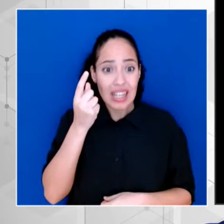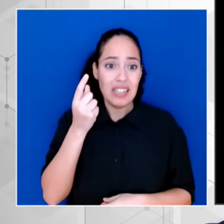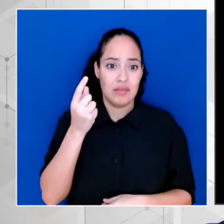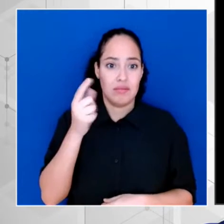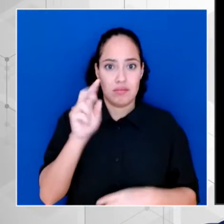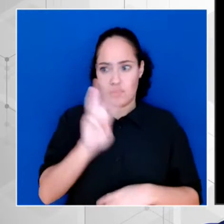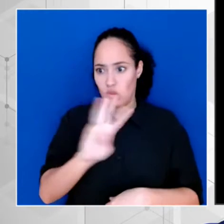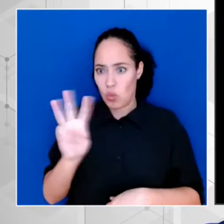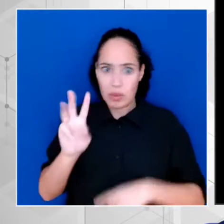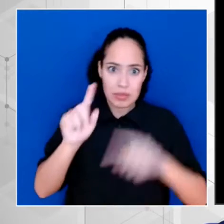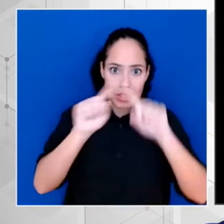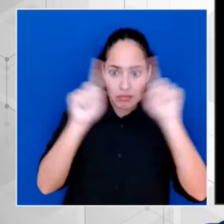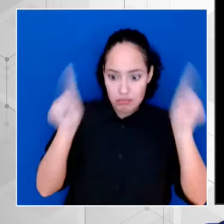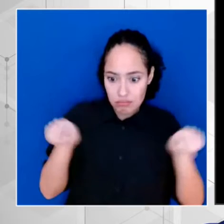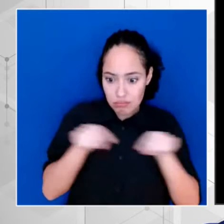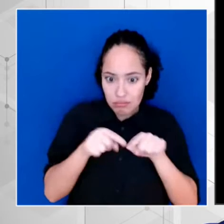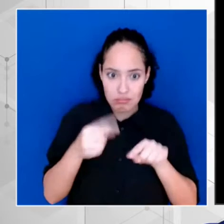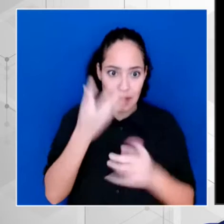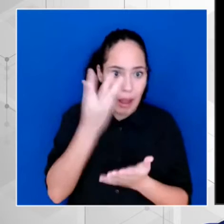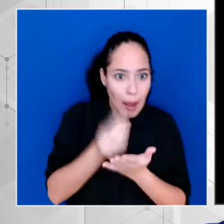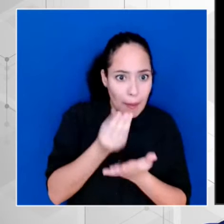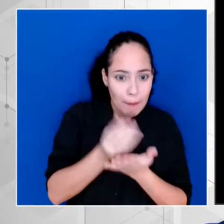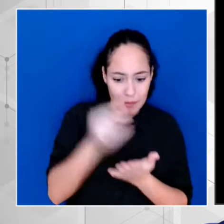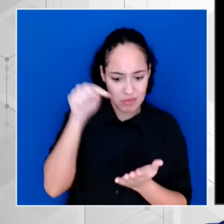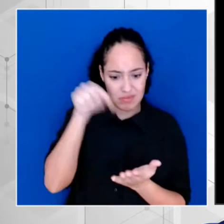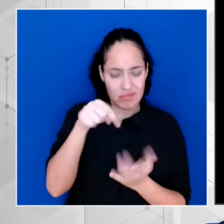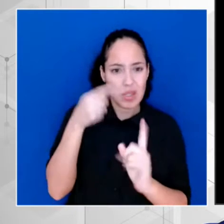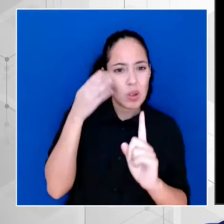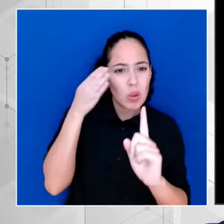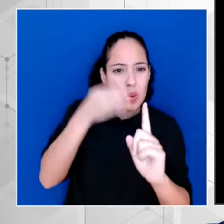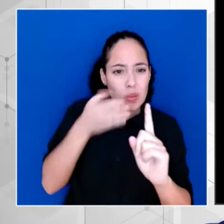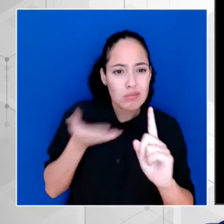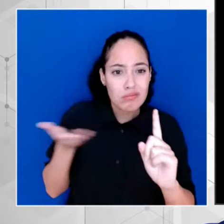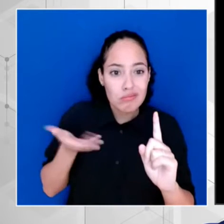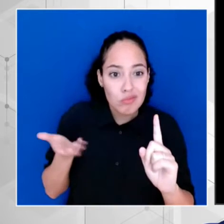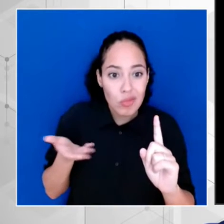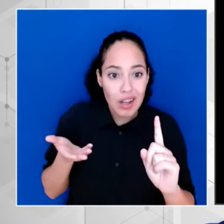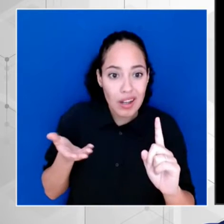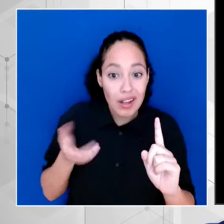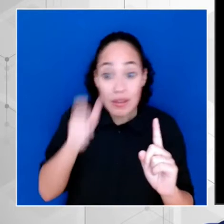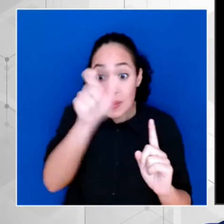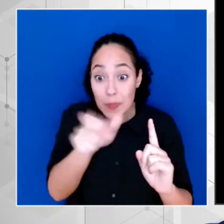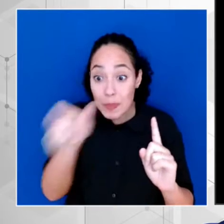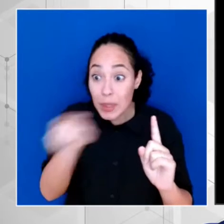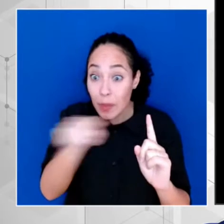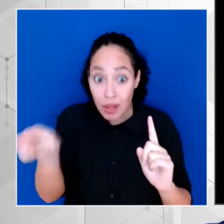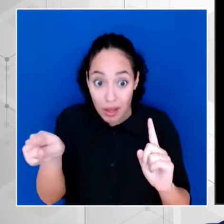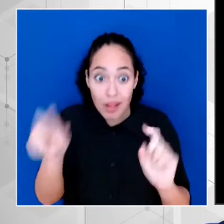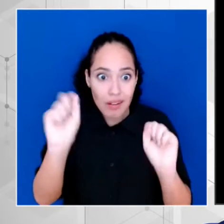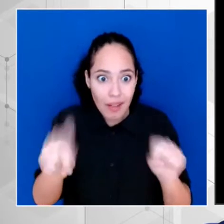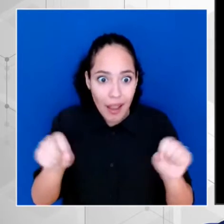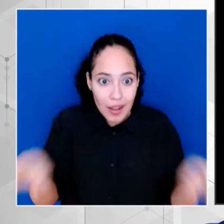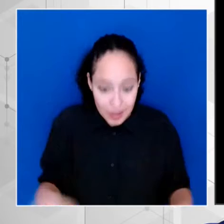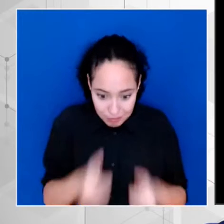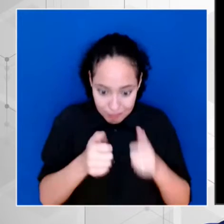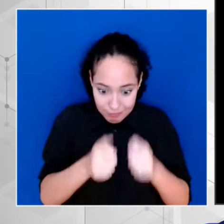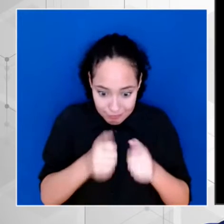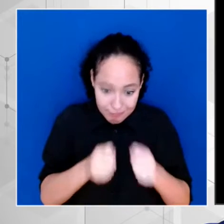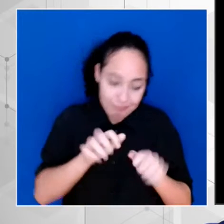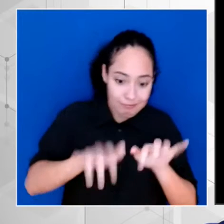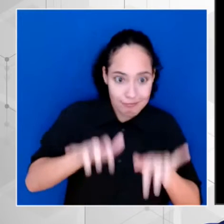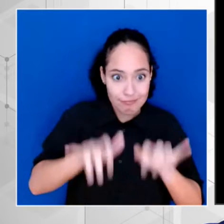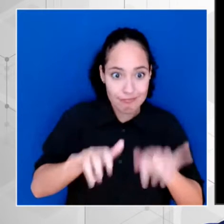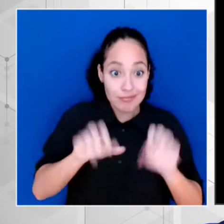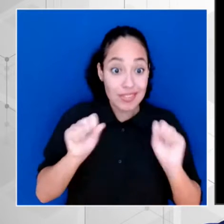with, that defeats the purpose. Consider, if your product is supposed to do complex calculations, but